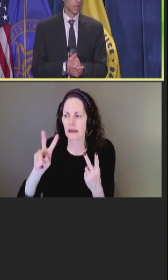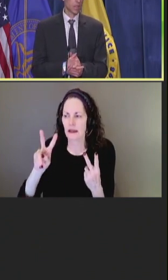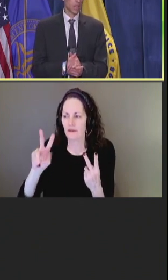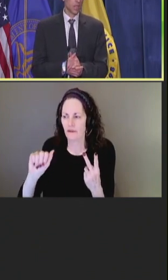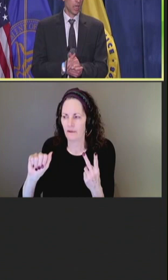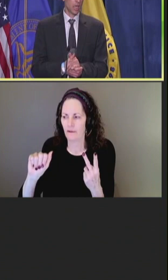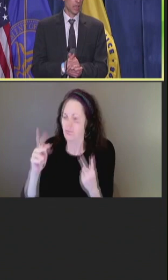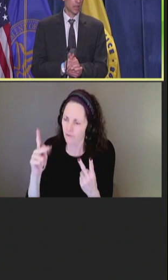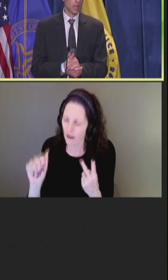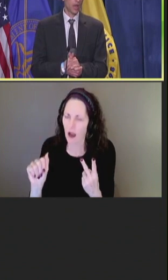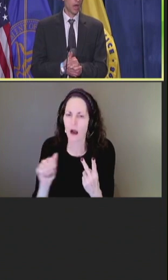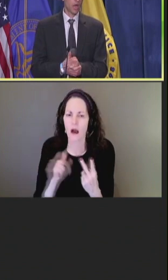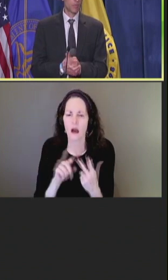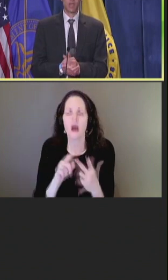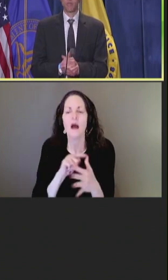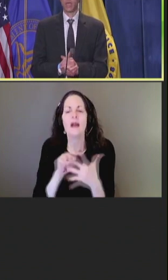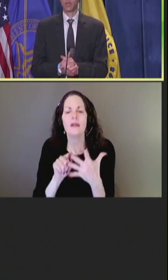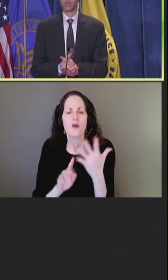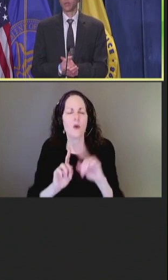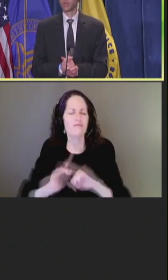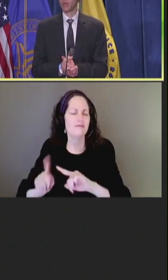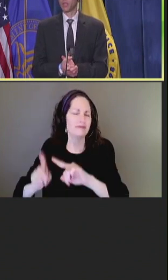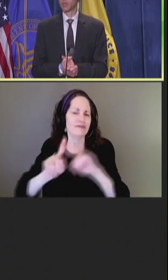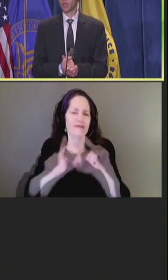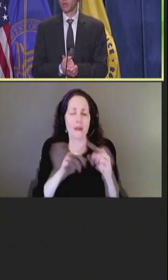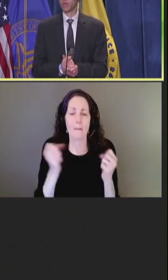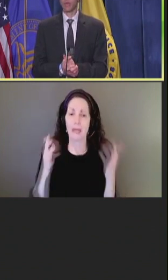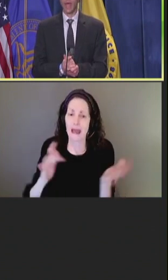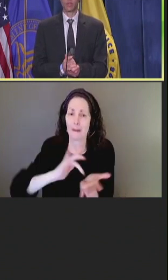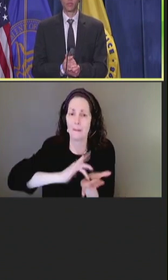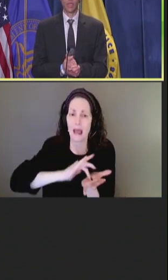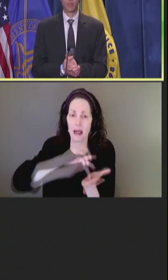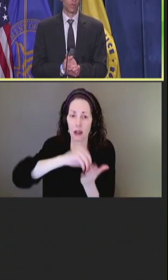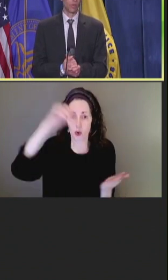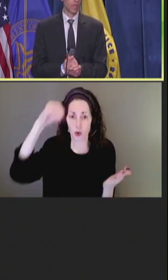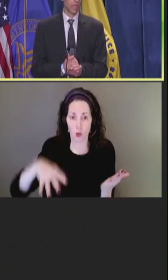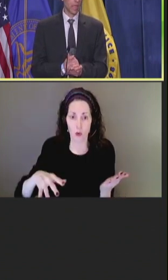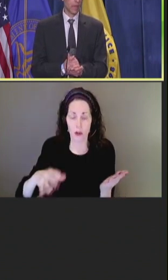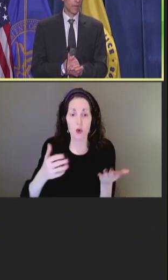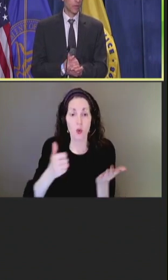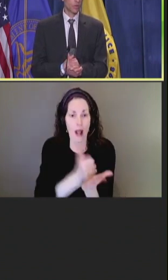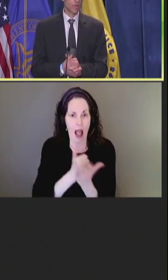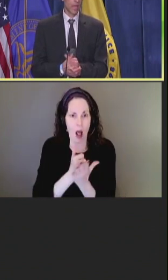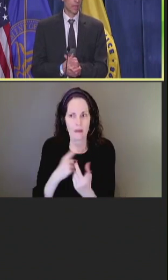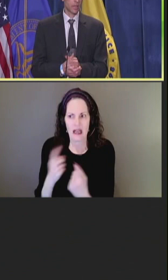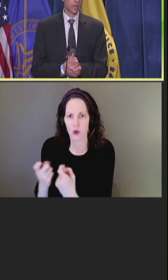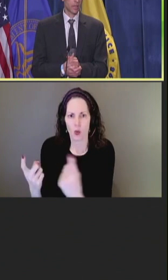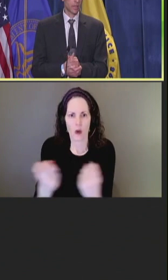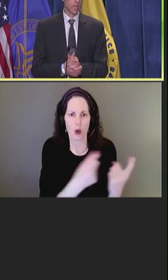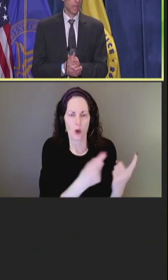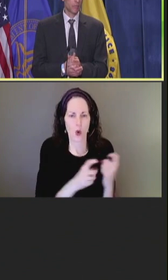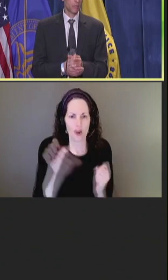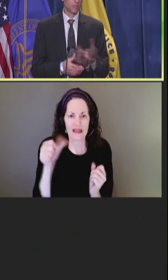ELISAs, an army of medical students who helped us recruit 2,000 people, and then 2